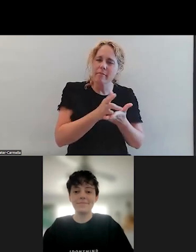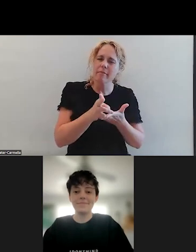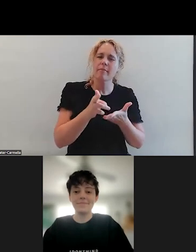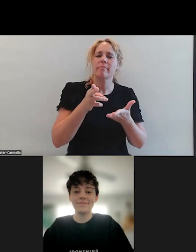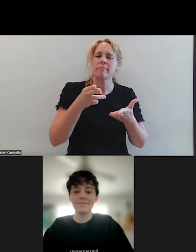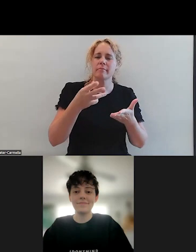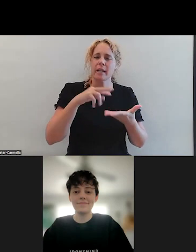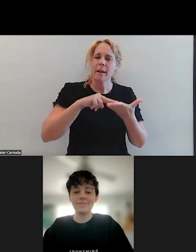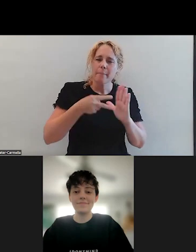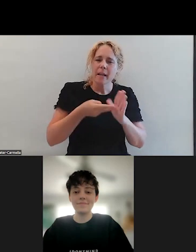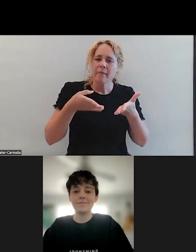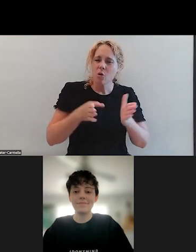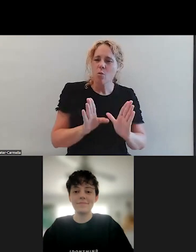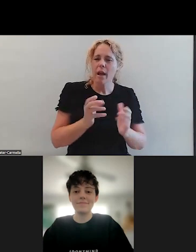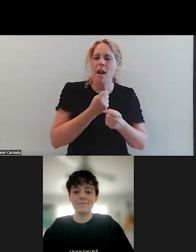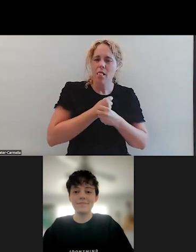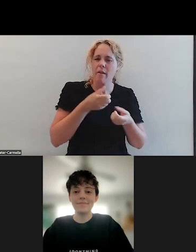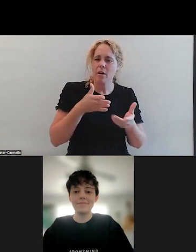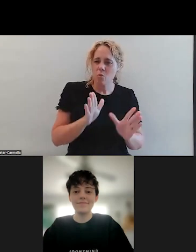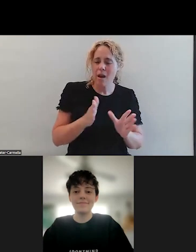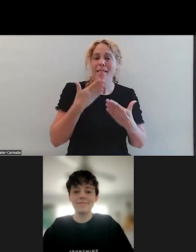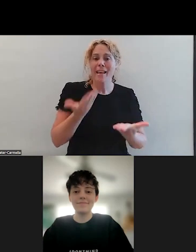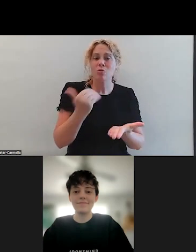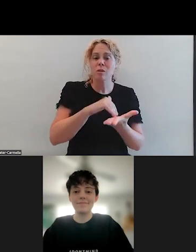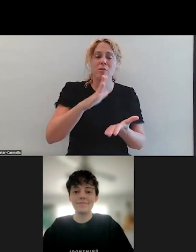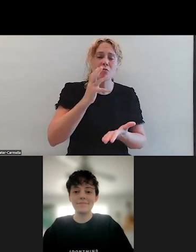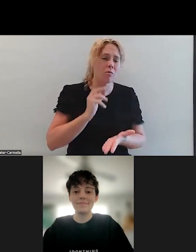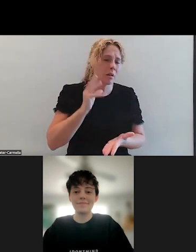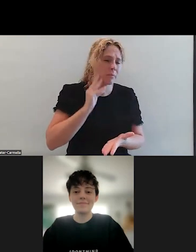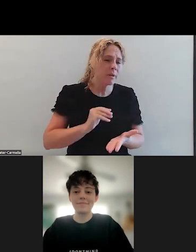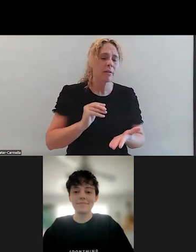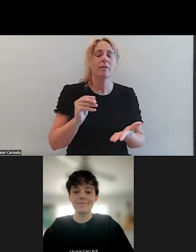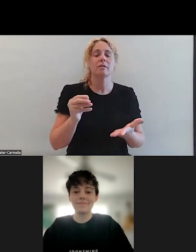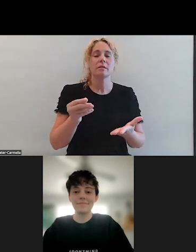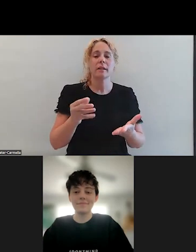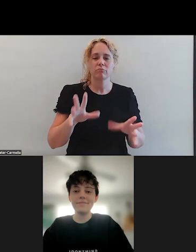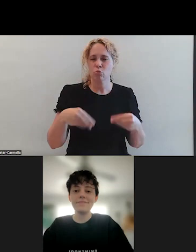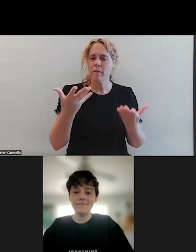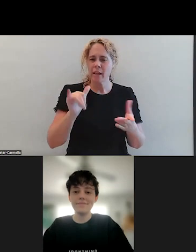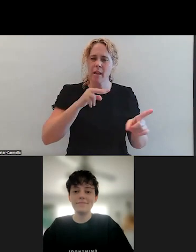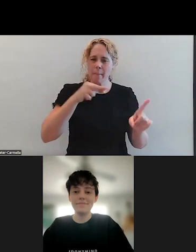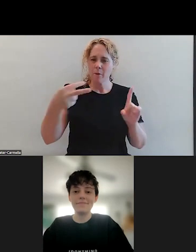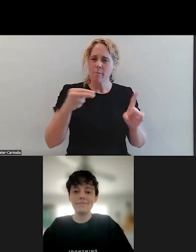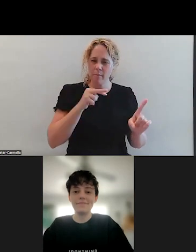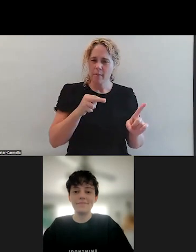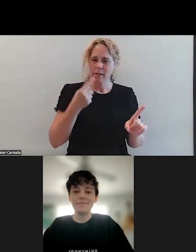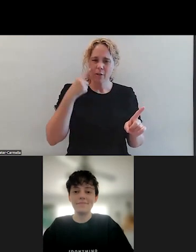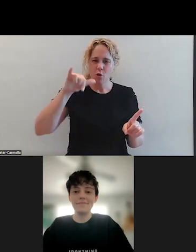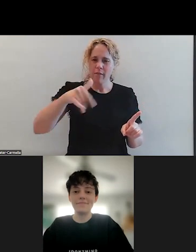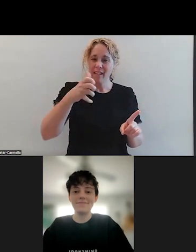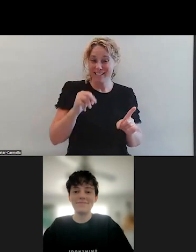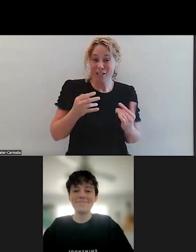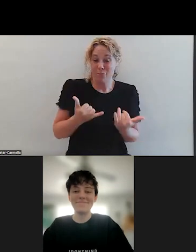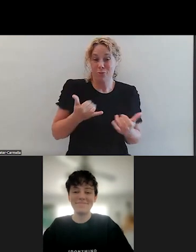loving way. And Maddie, I just want to thank you for sharing your experience and bringing that perspective to this jam today.